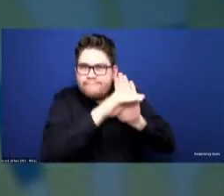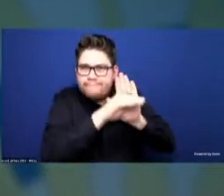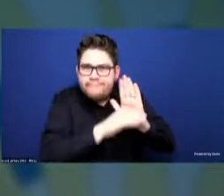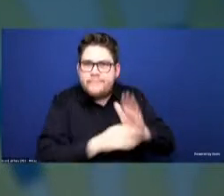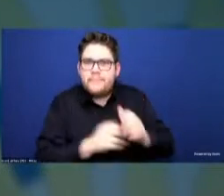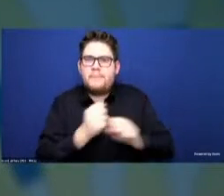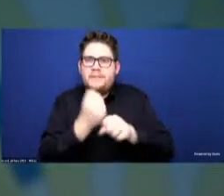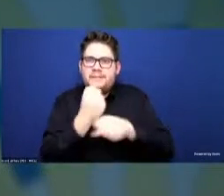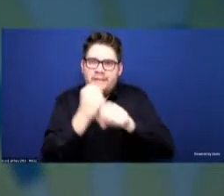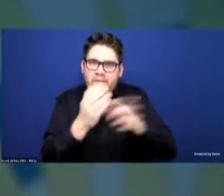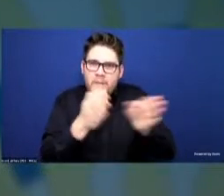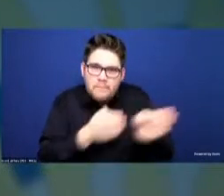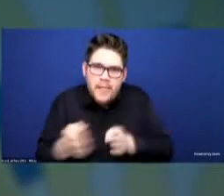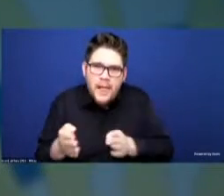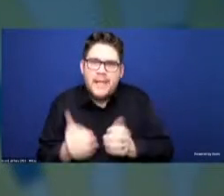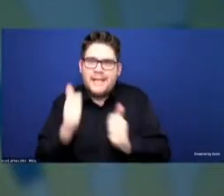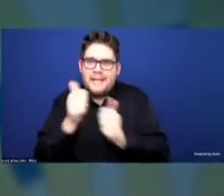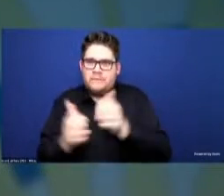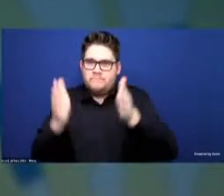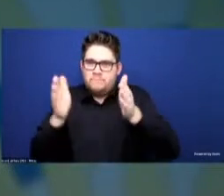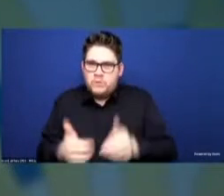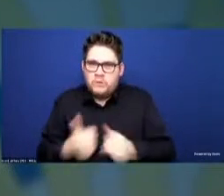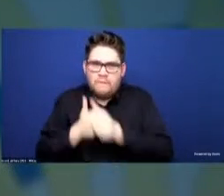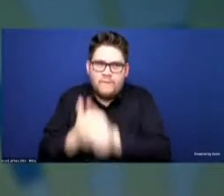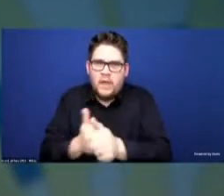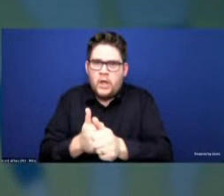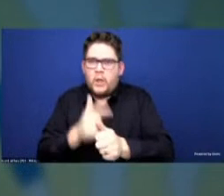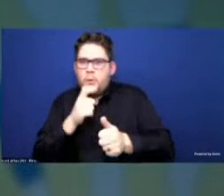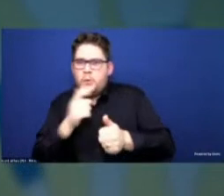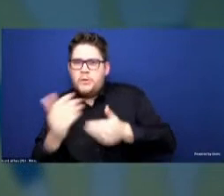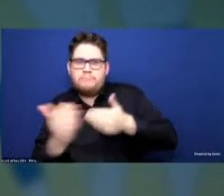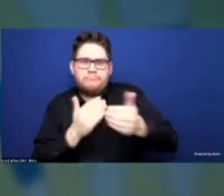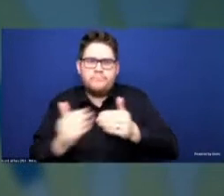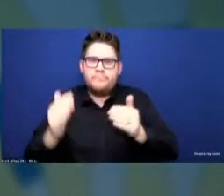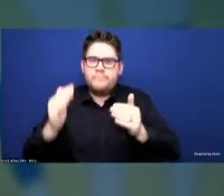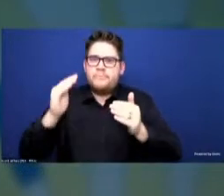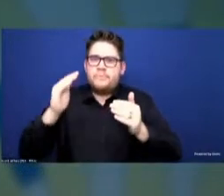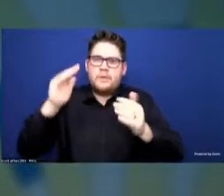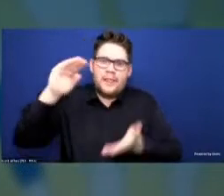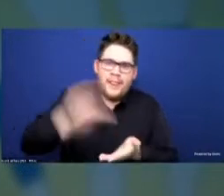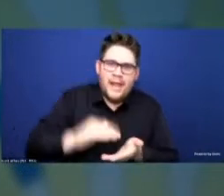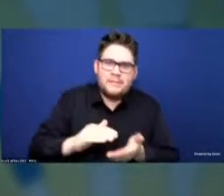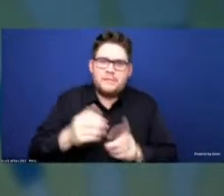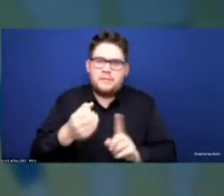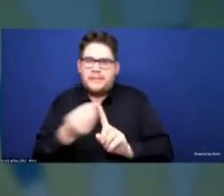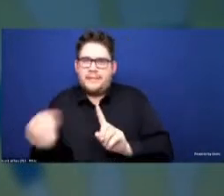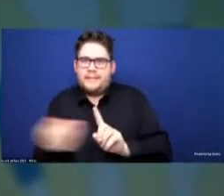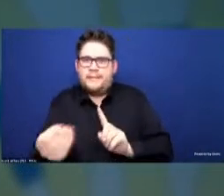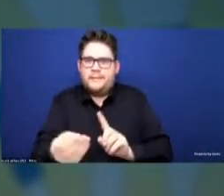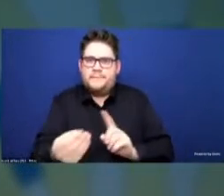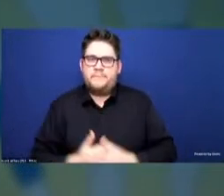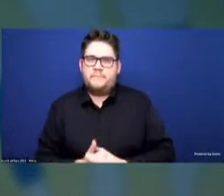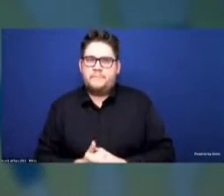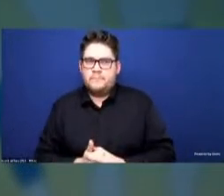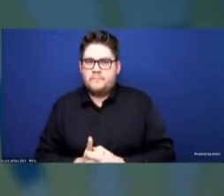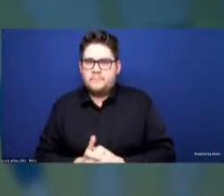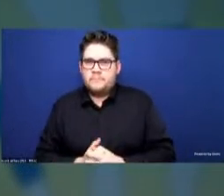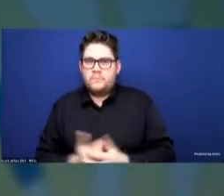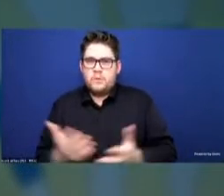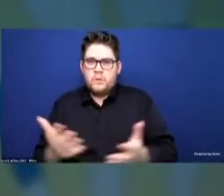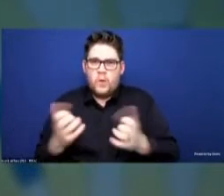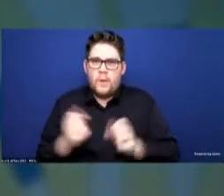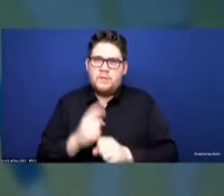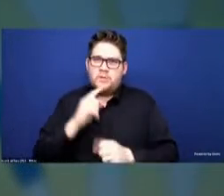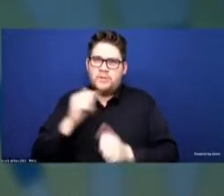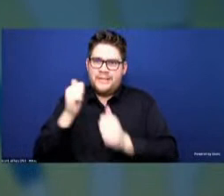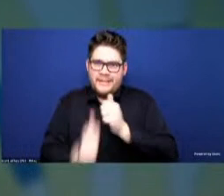to reduce the anxiety, to reduce the probability that cohorts and even schools may need to be